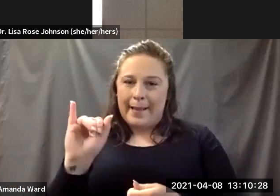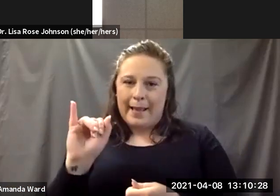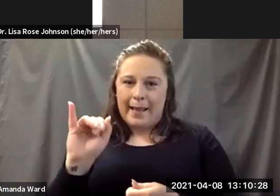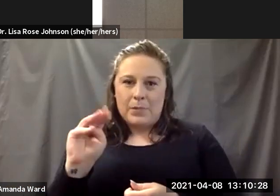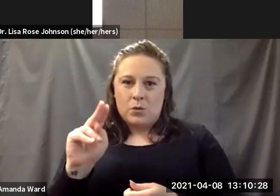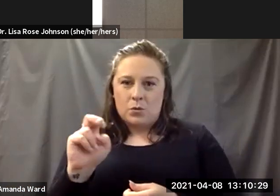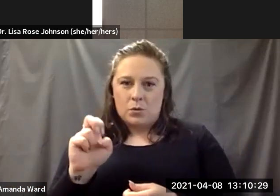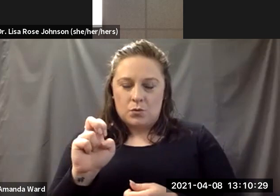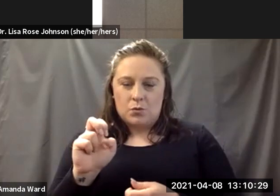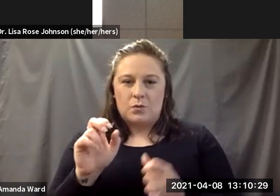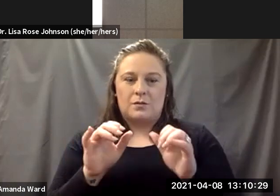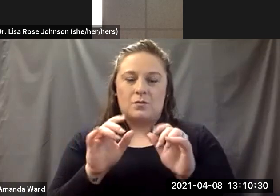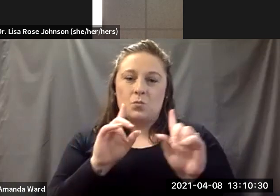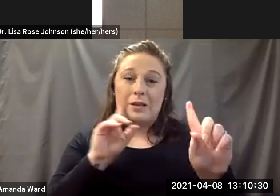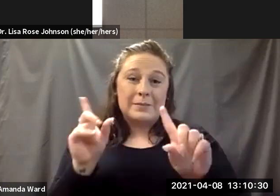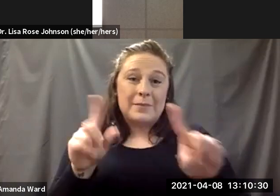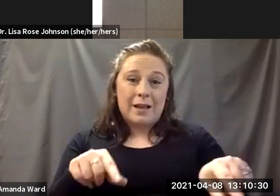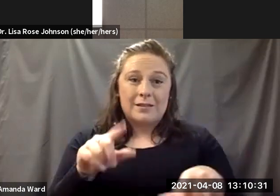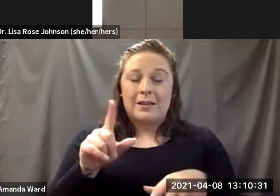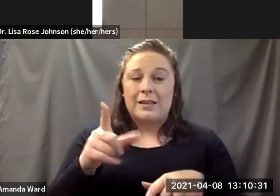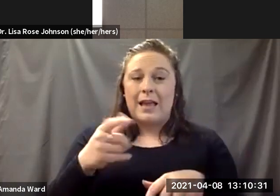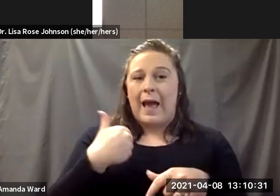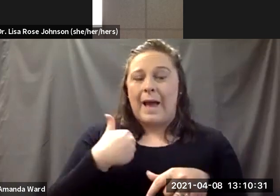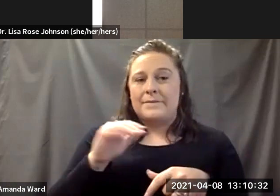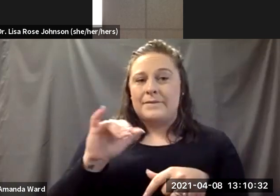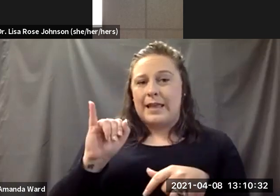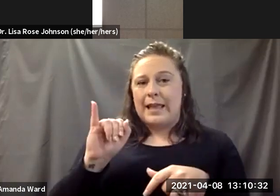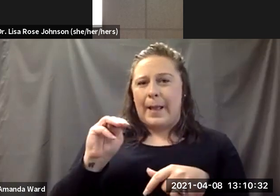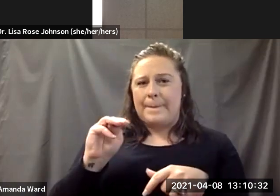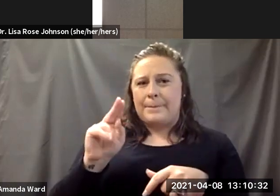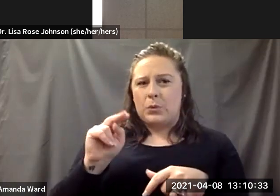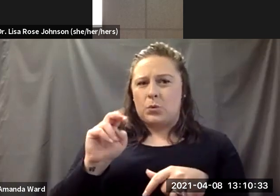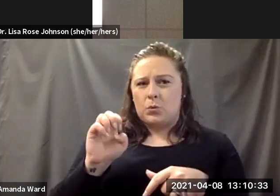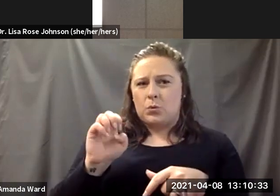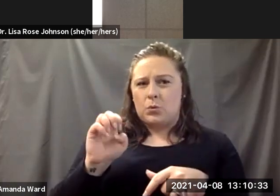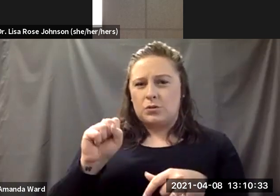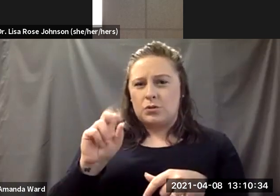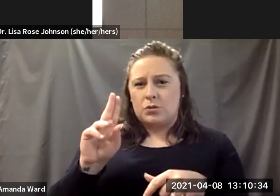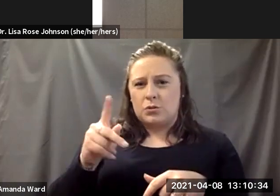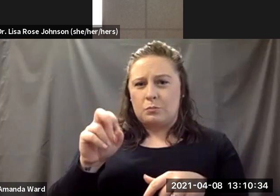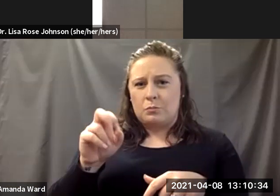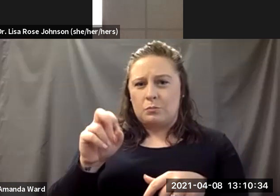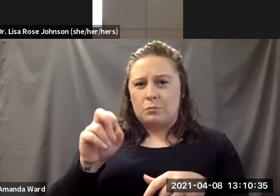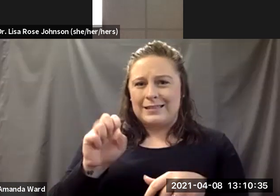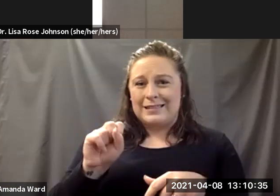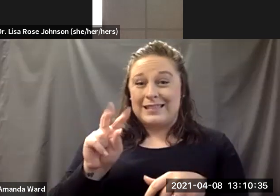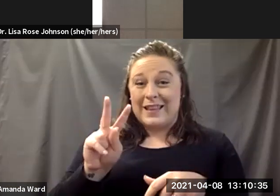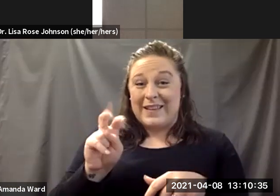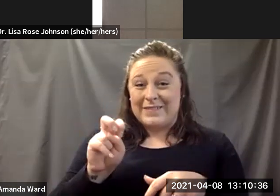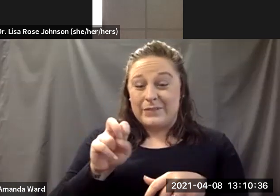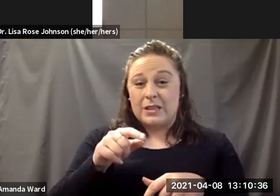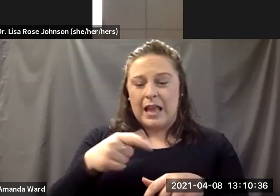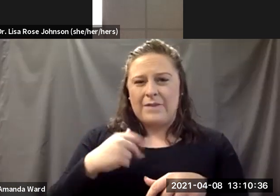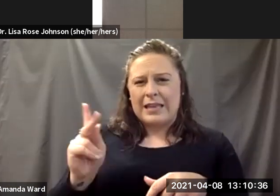are immunosuppressive, for example, that have had a kidney transplant or a liver transplant, it looks like they